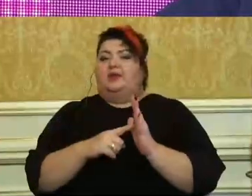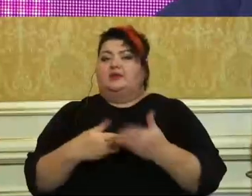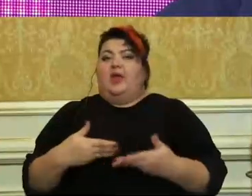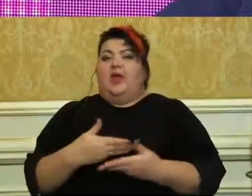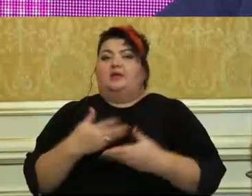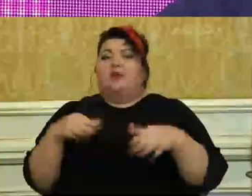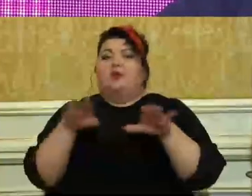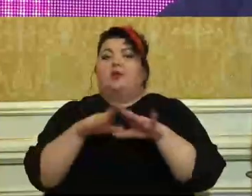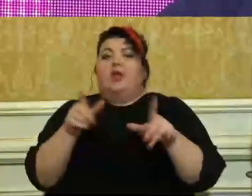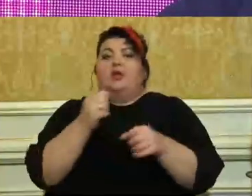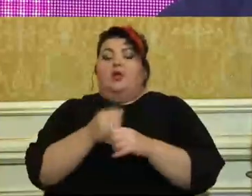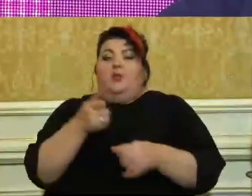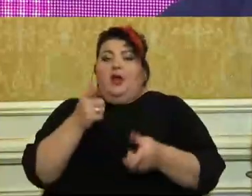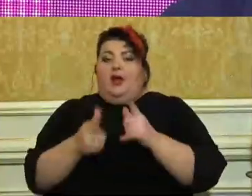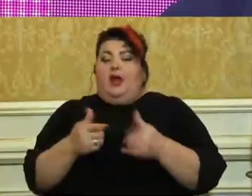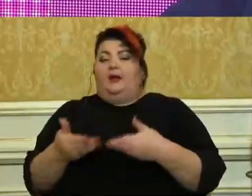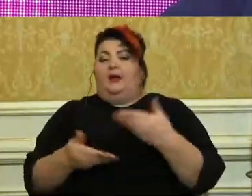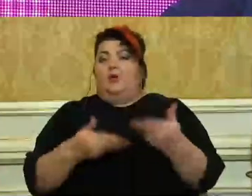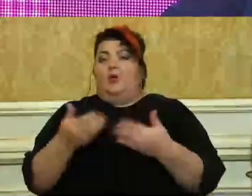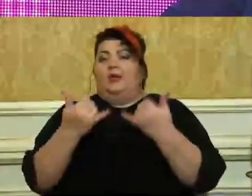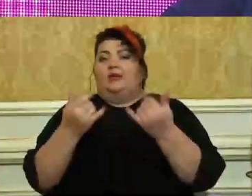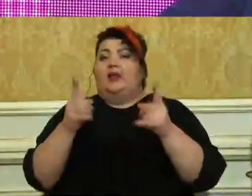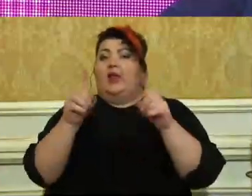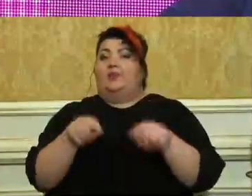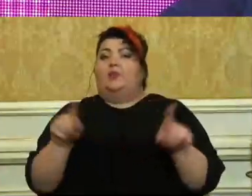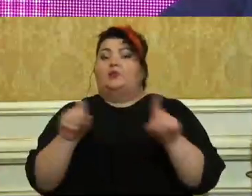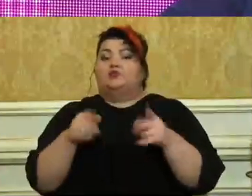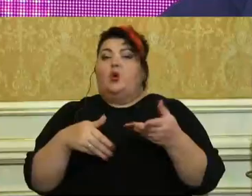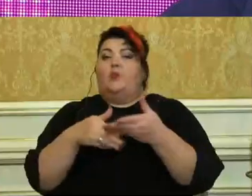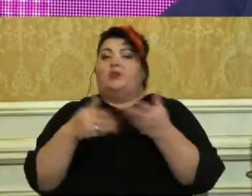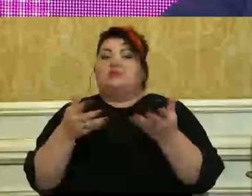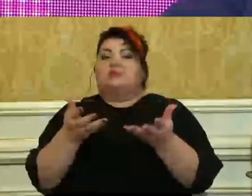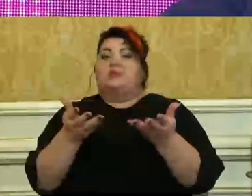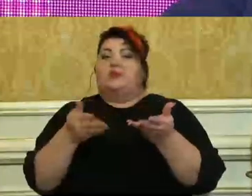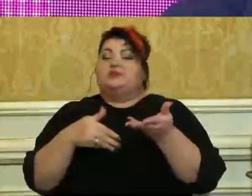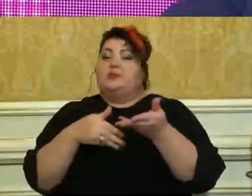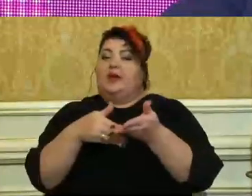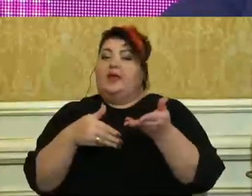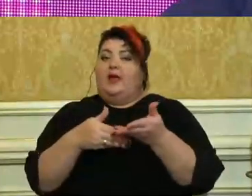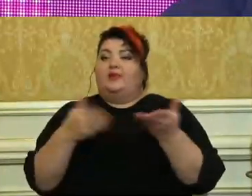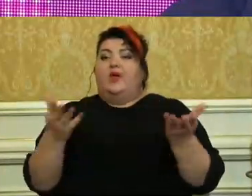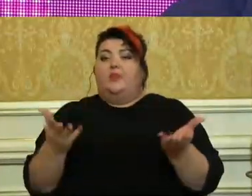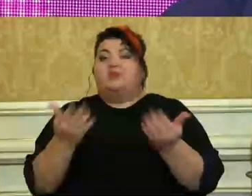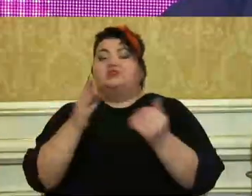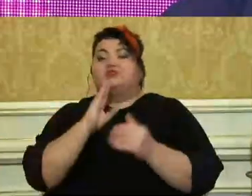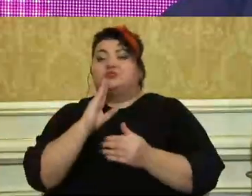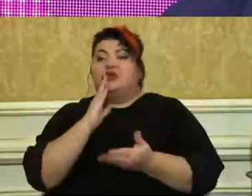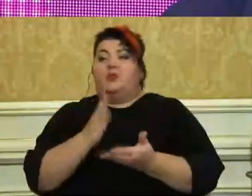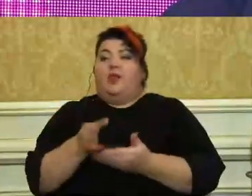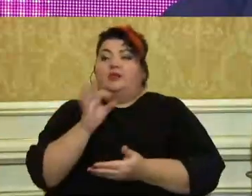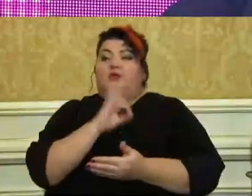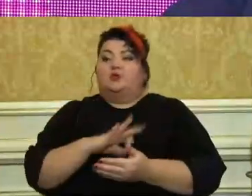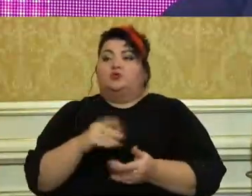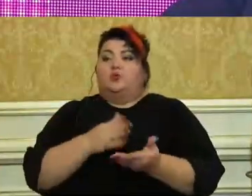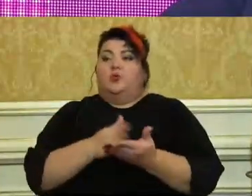provide the issue of gender equality. Those people who are really active and to make the real steps to provide